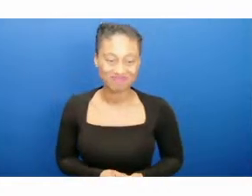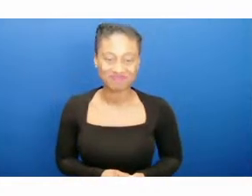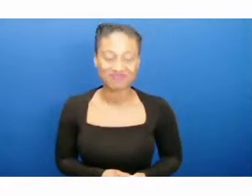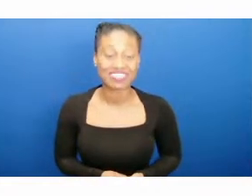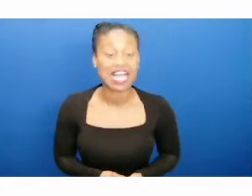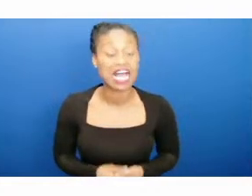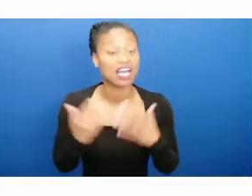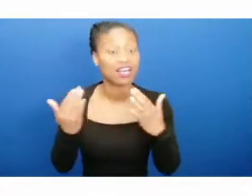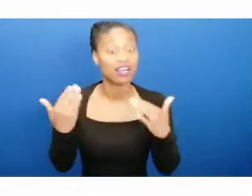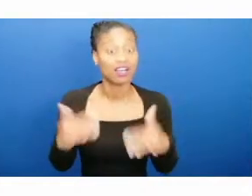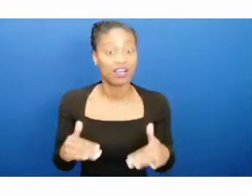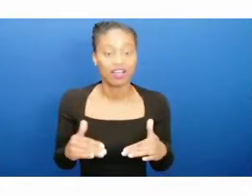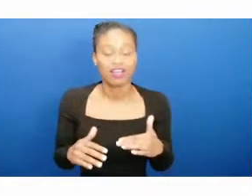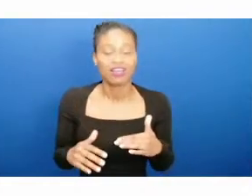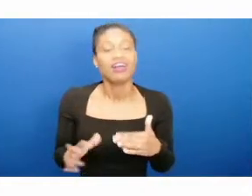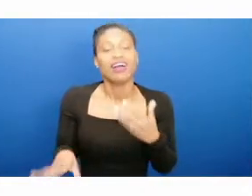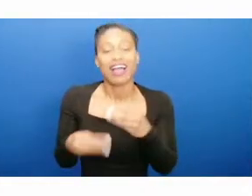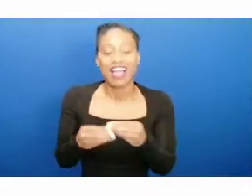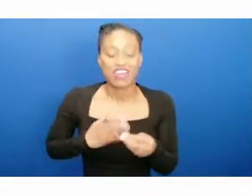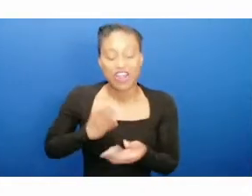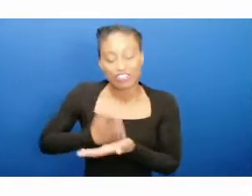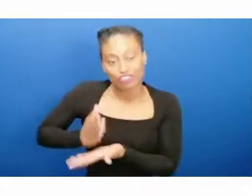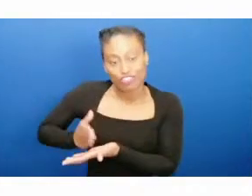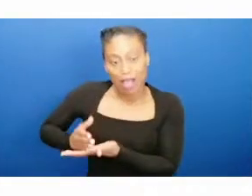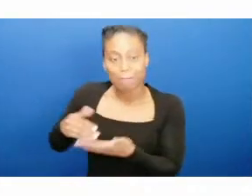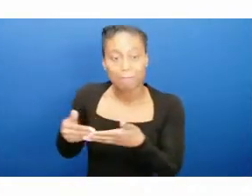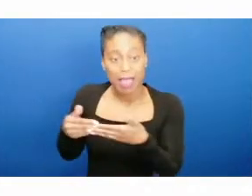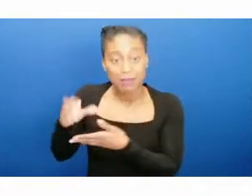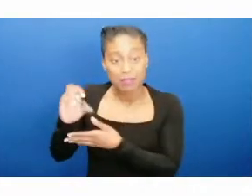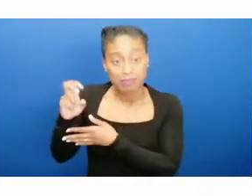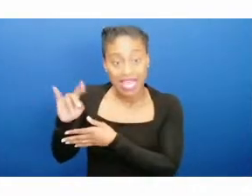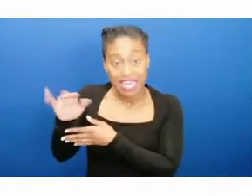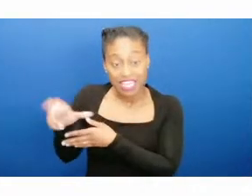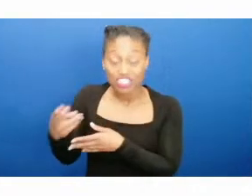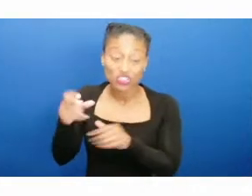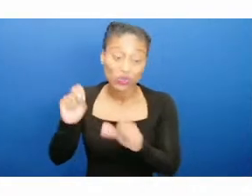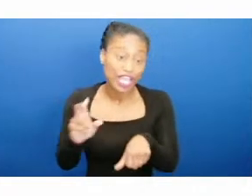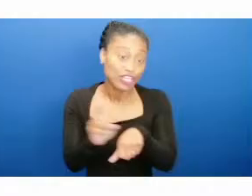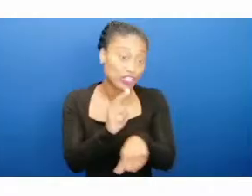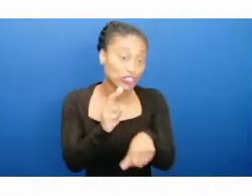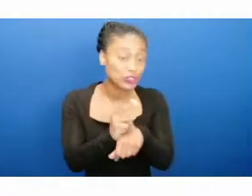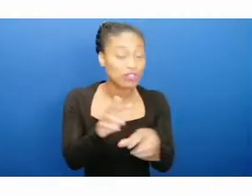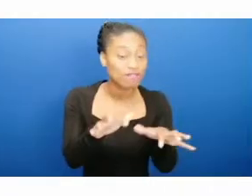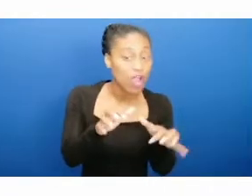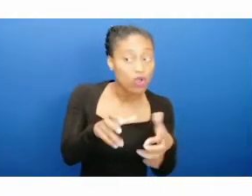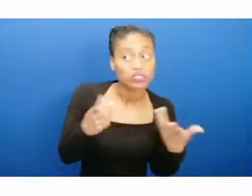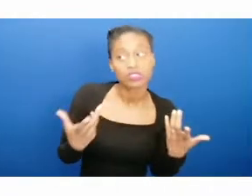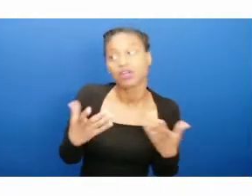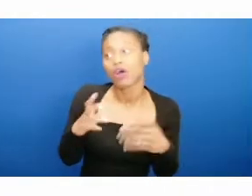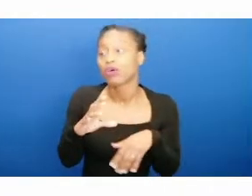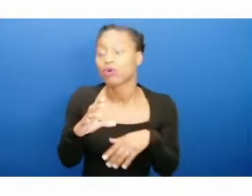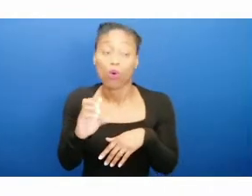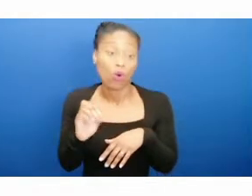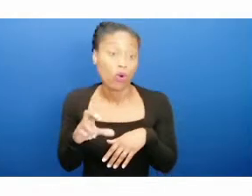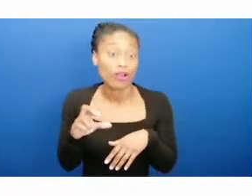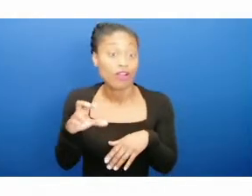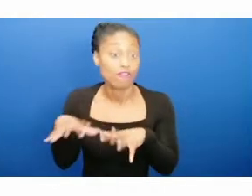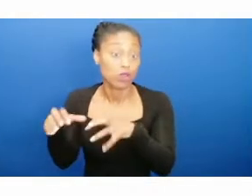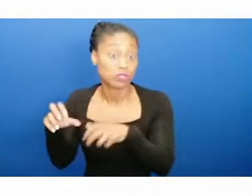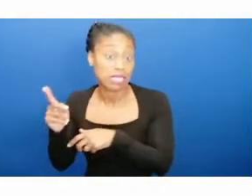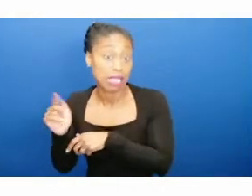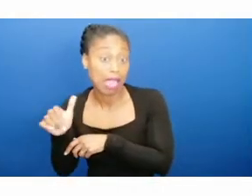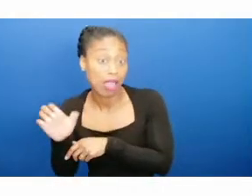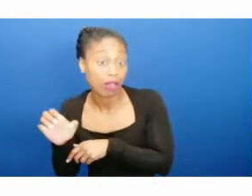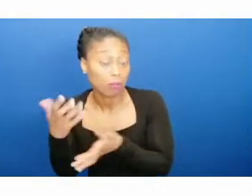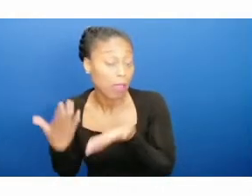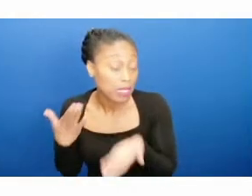Next, we're going to go in with our chopped baby spinach. You could also use frozen spinach or frozen kale if you prefer that. You